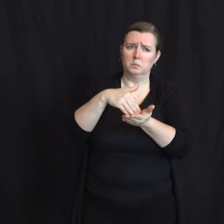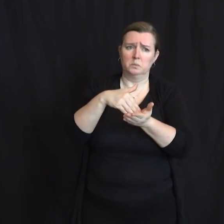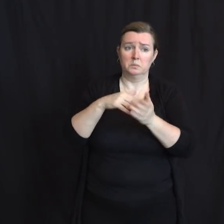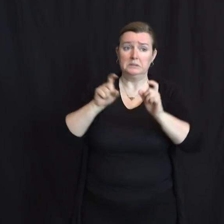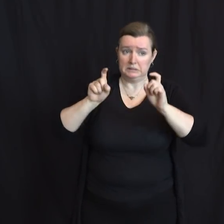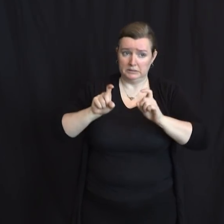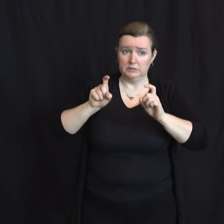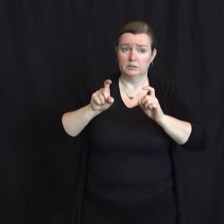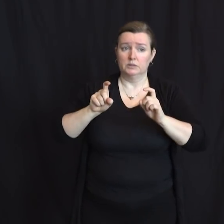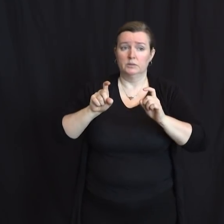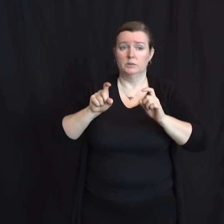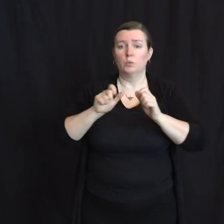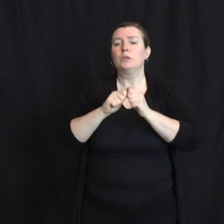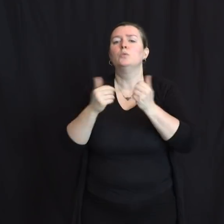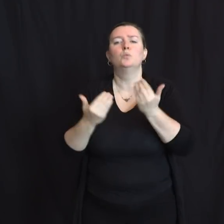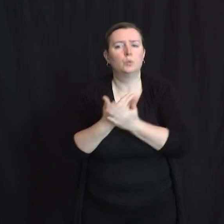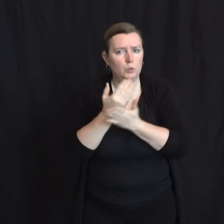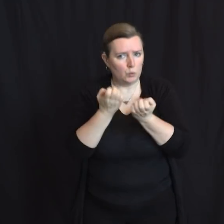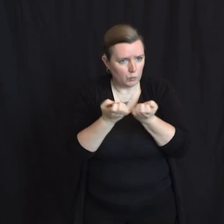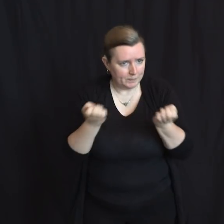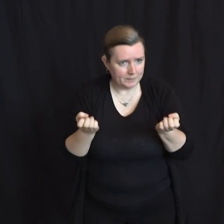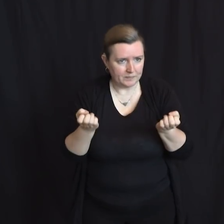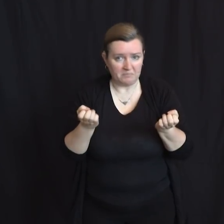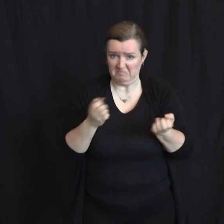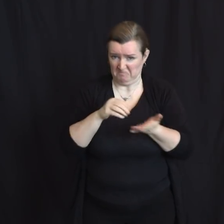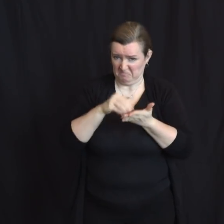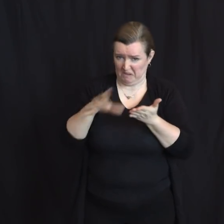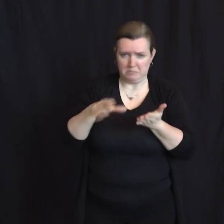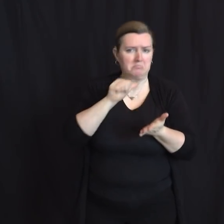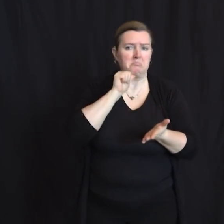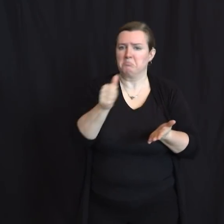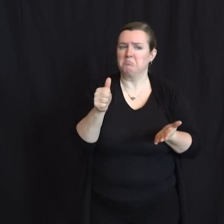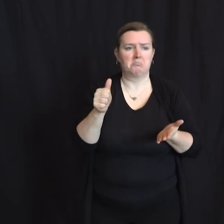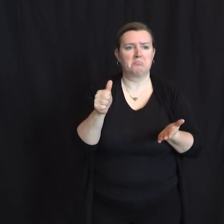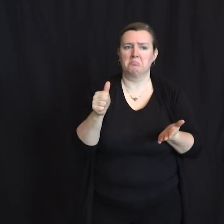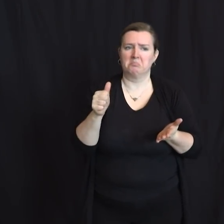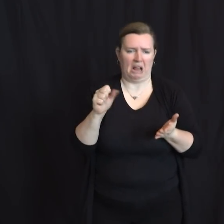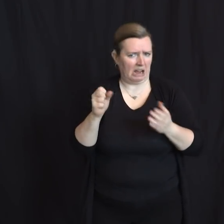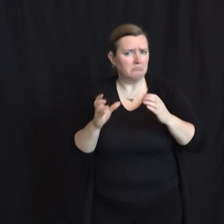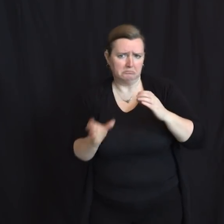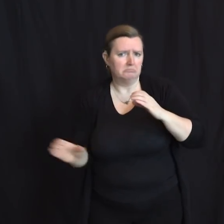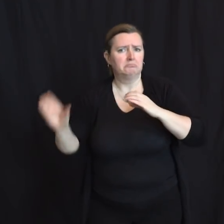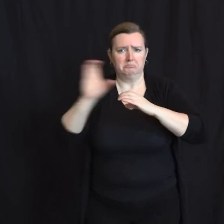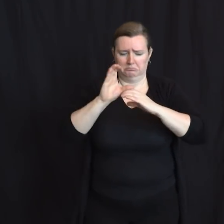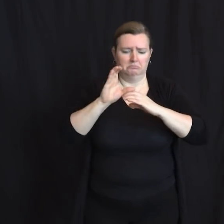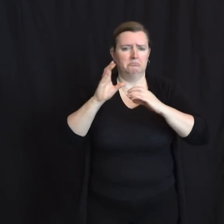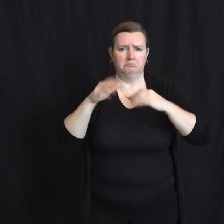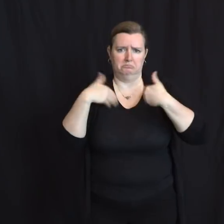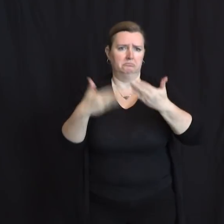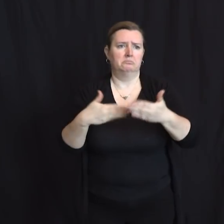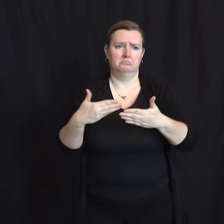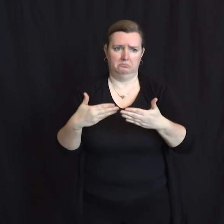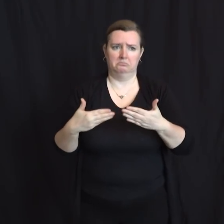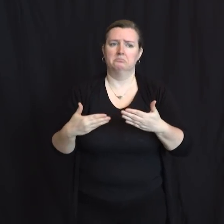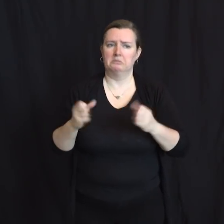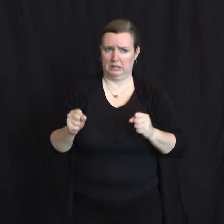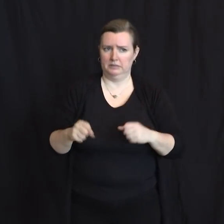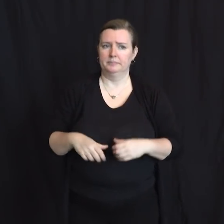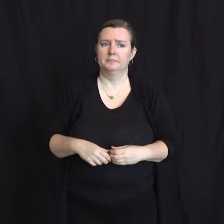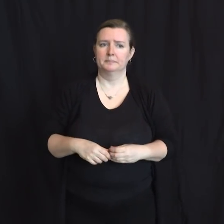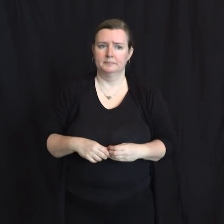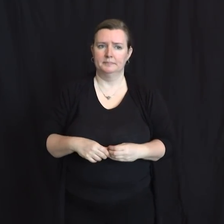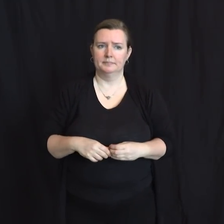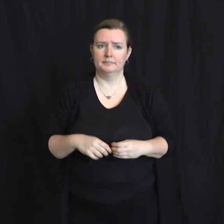equipment, which isn't all that expensive, we could double it. With another module of that, we can double that. Probably the rate limiting step is the